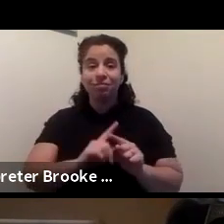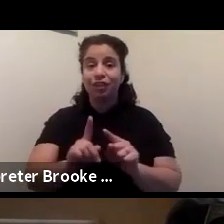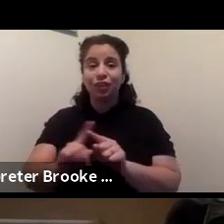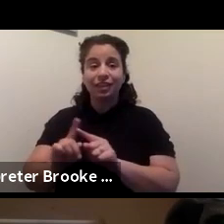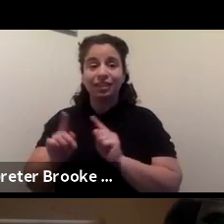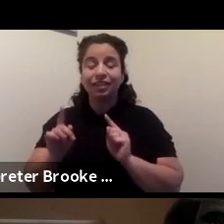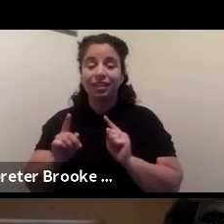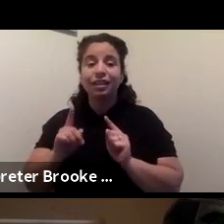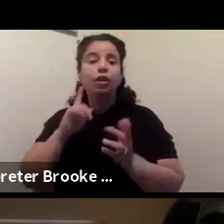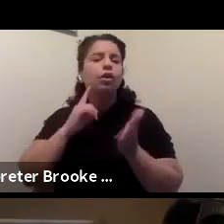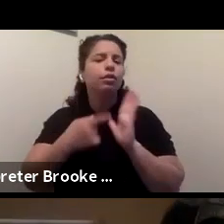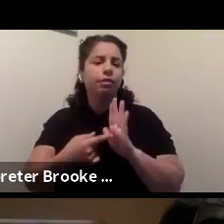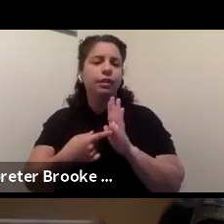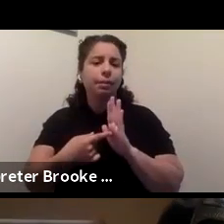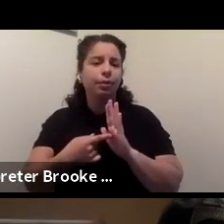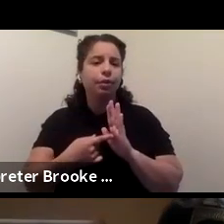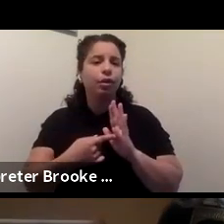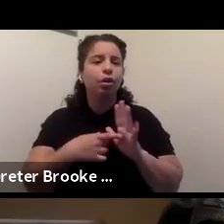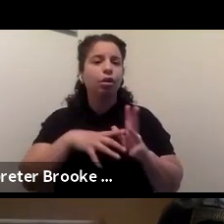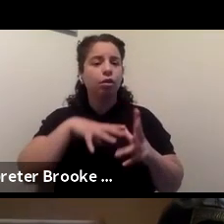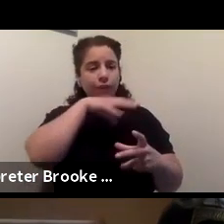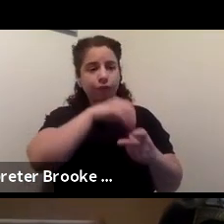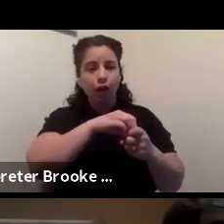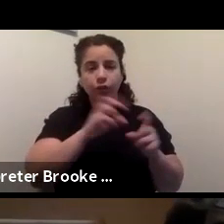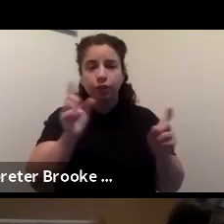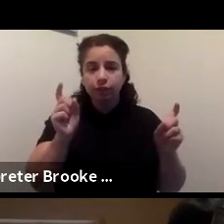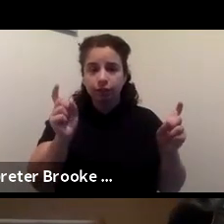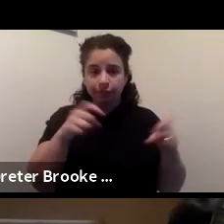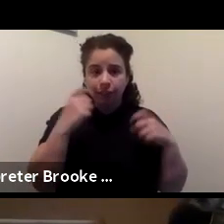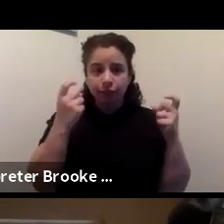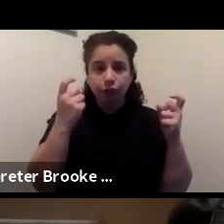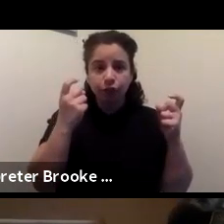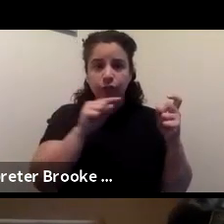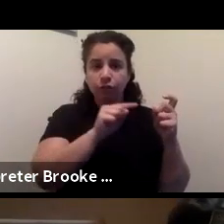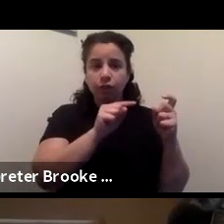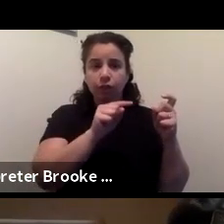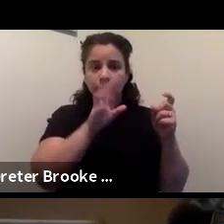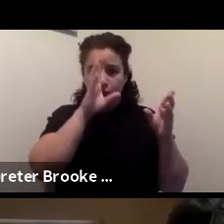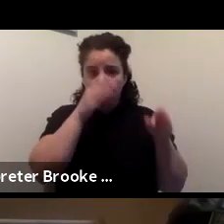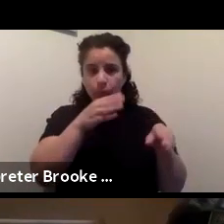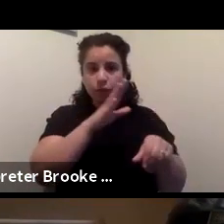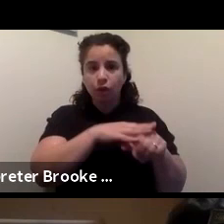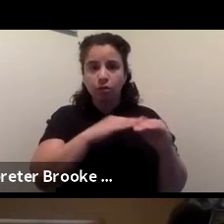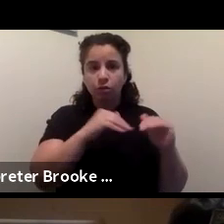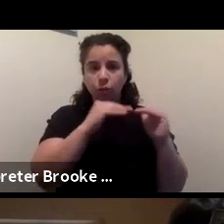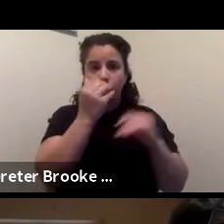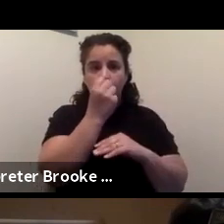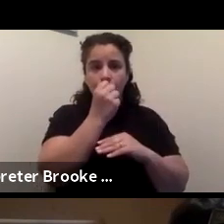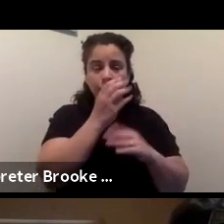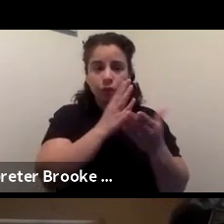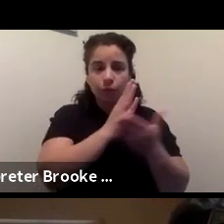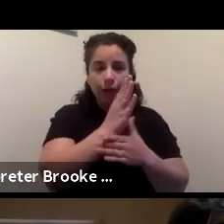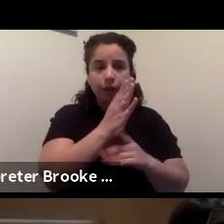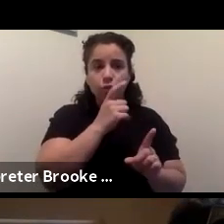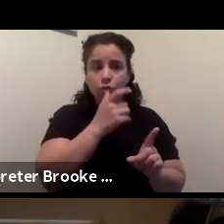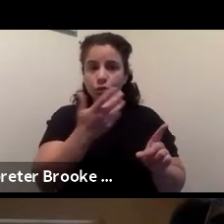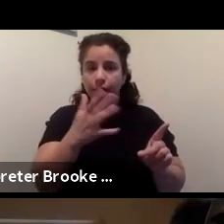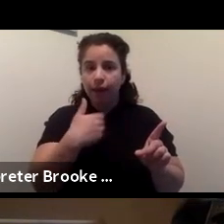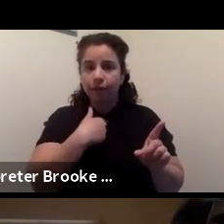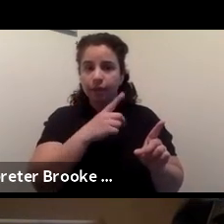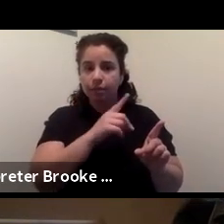a festival focusing on playwrights who have disabilities